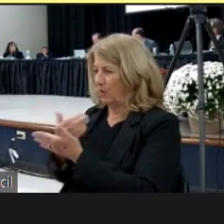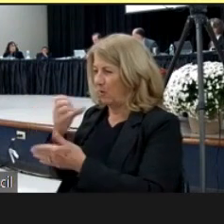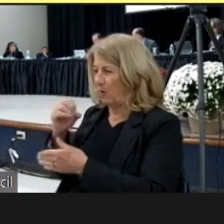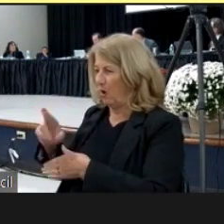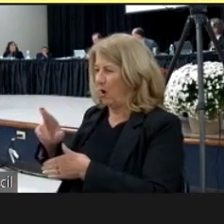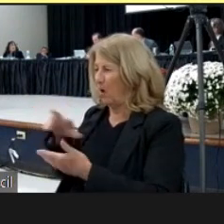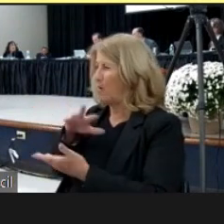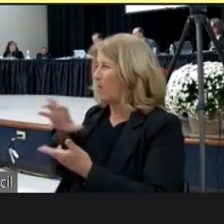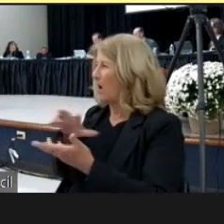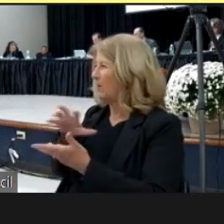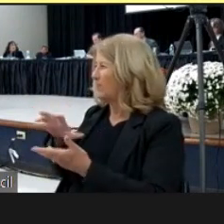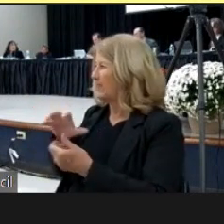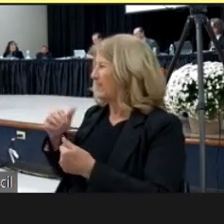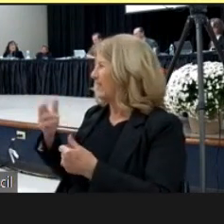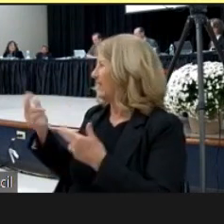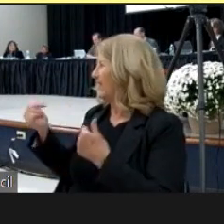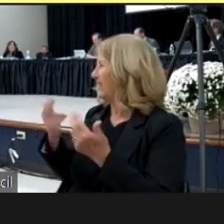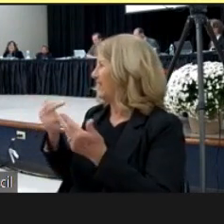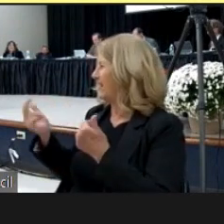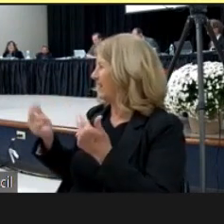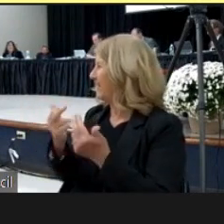right. Bagby and New Road.